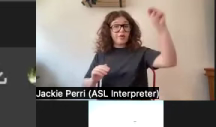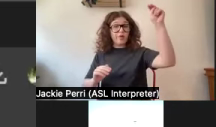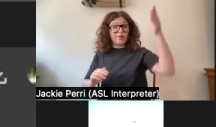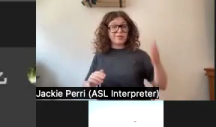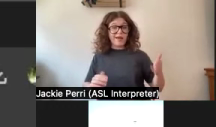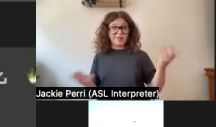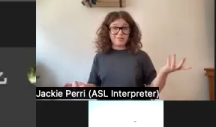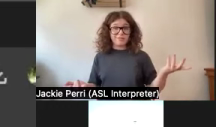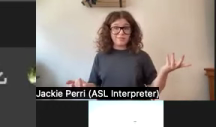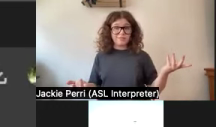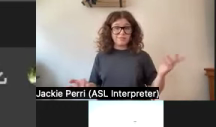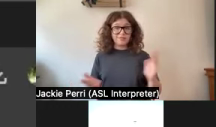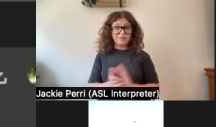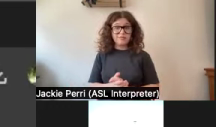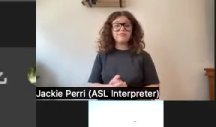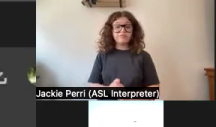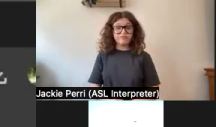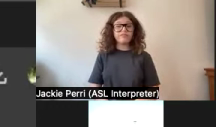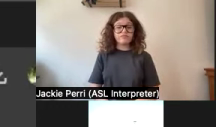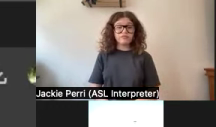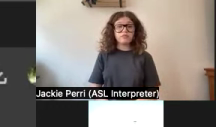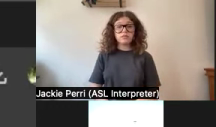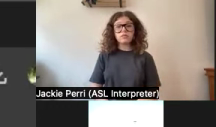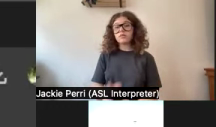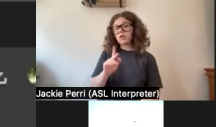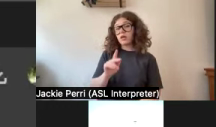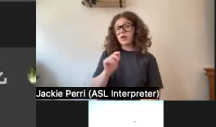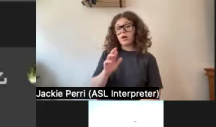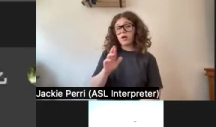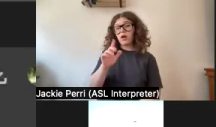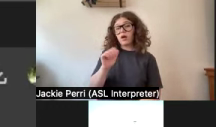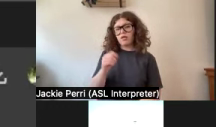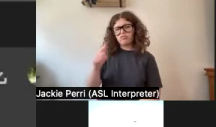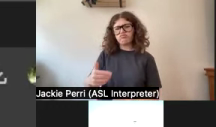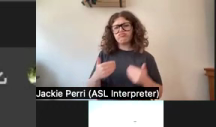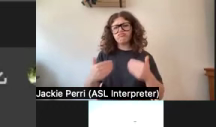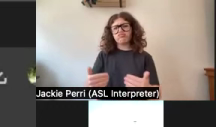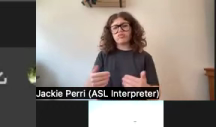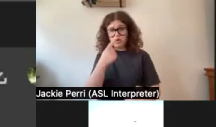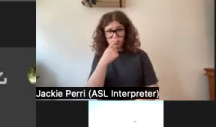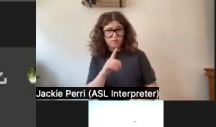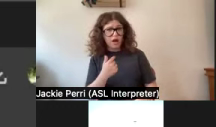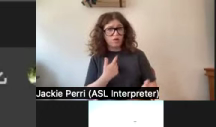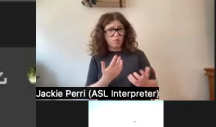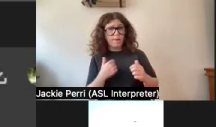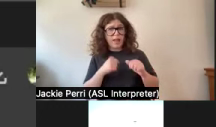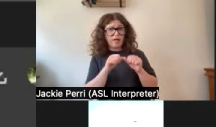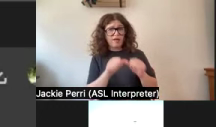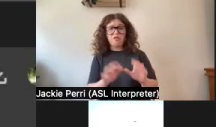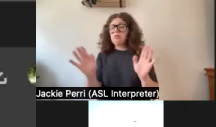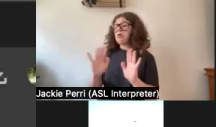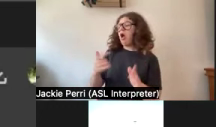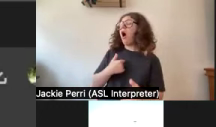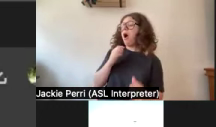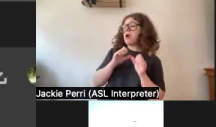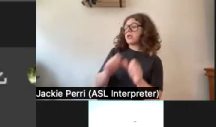Am, ¿Sigues, Carla? Carla, now you Yo can go sigo ahead. con los Or should I educadores. continue? No, I'll continue. No worries.